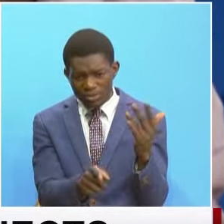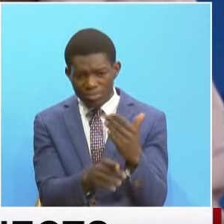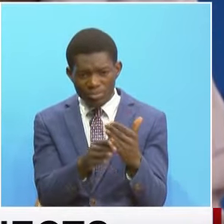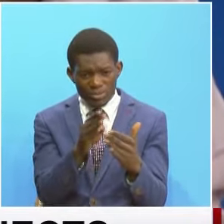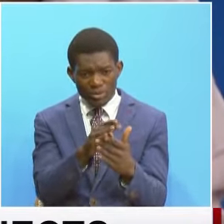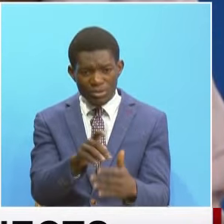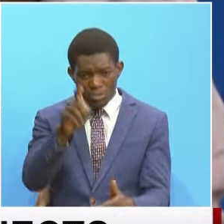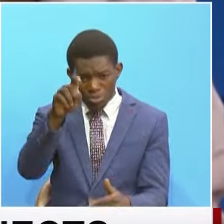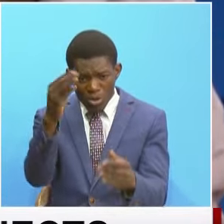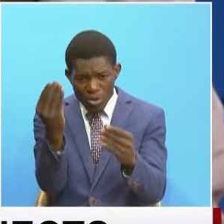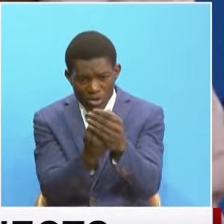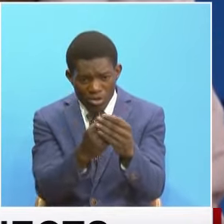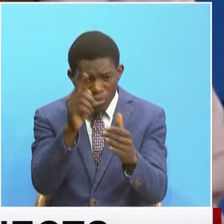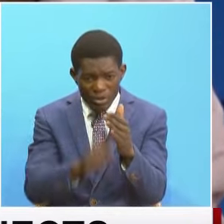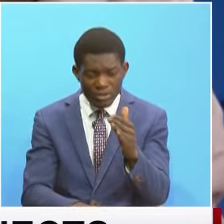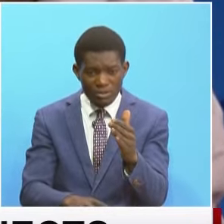out during